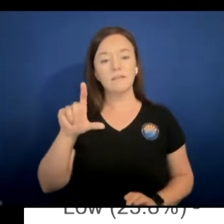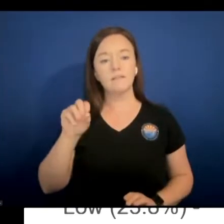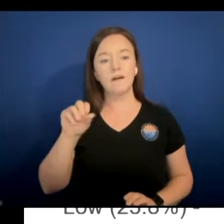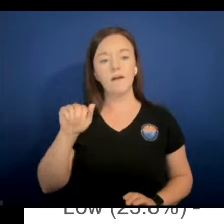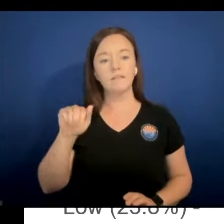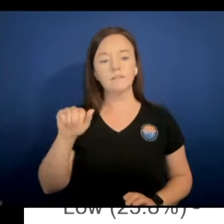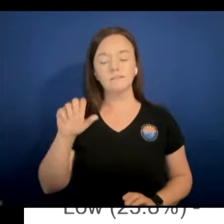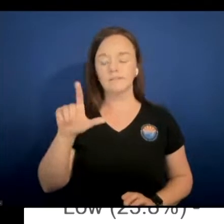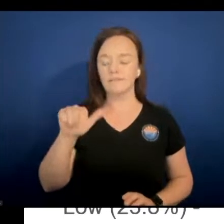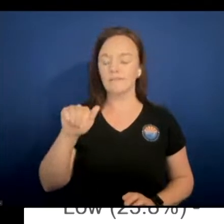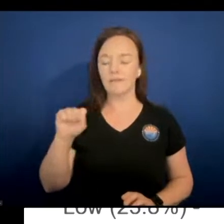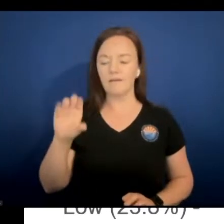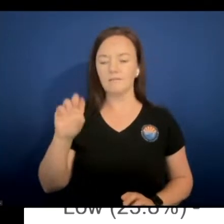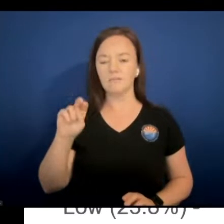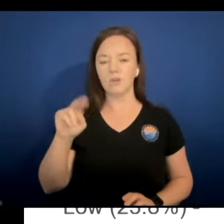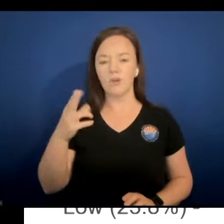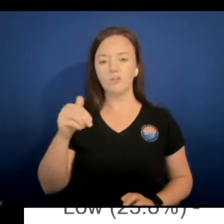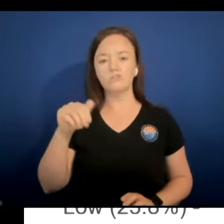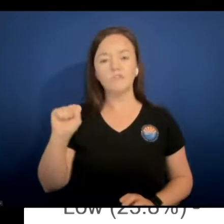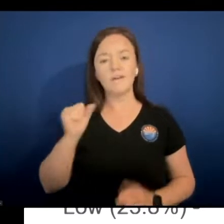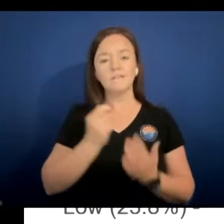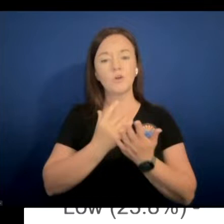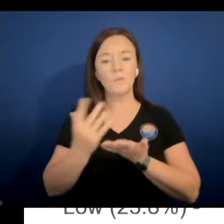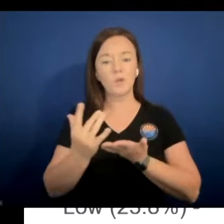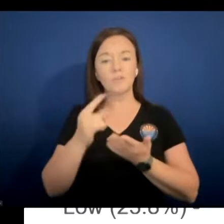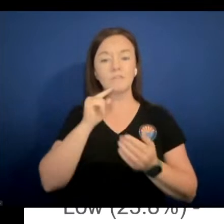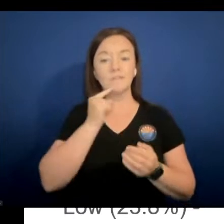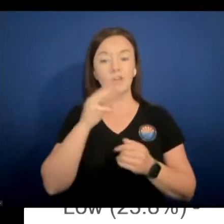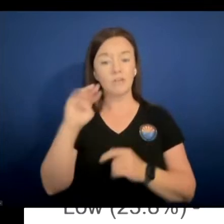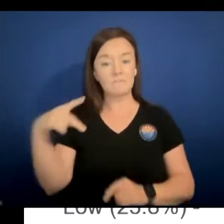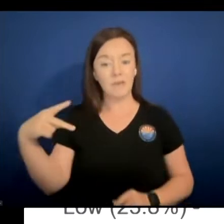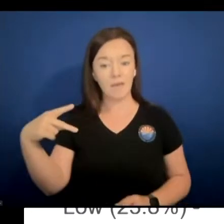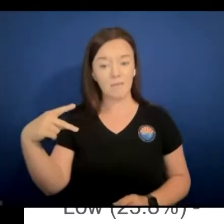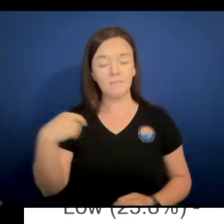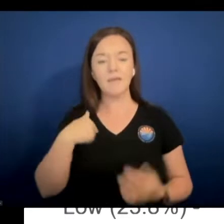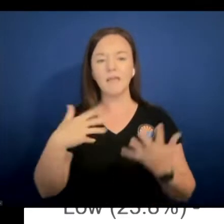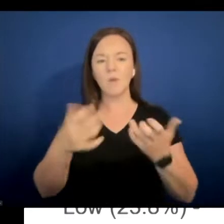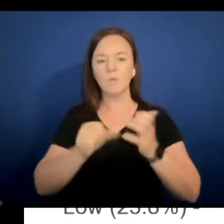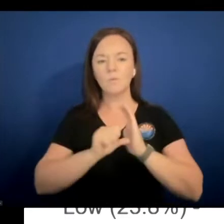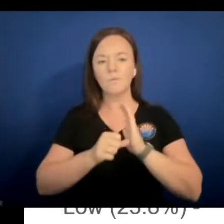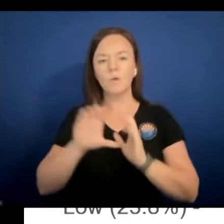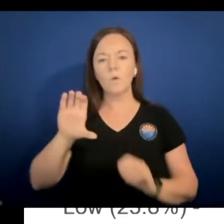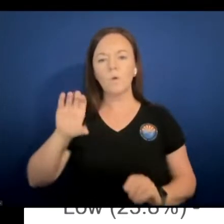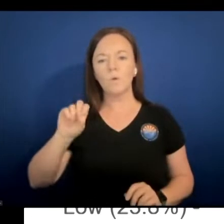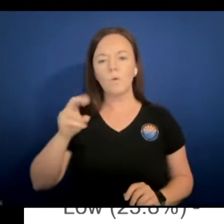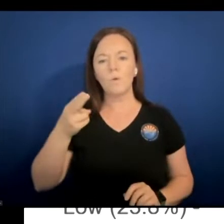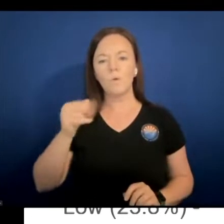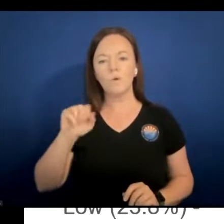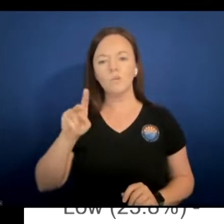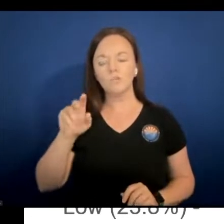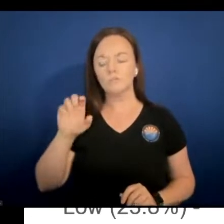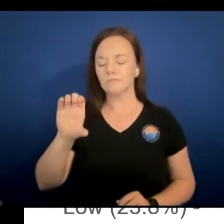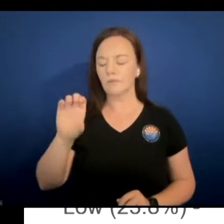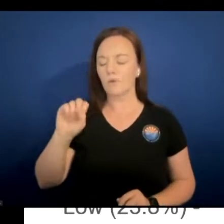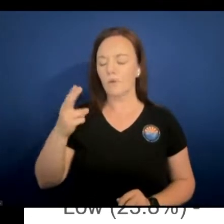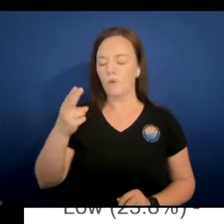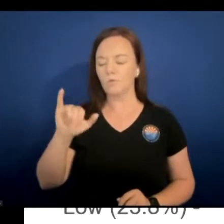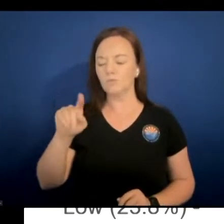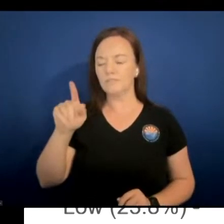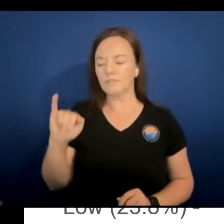map, and I want to pay special attention to Cochiti Canyon. So Cochiti